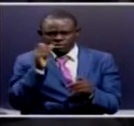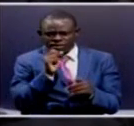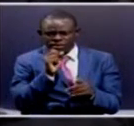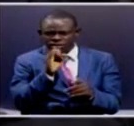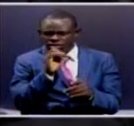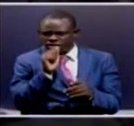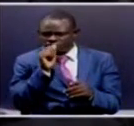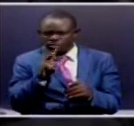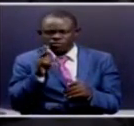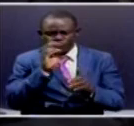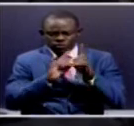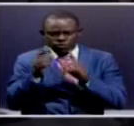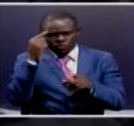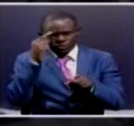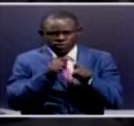in